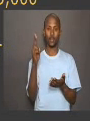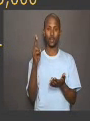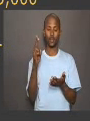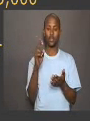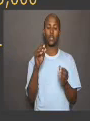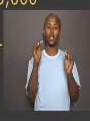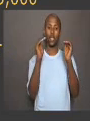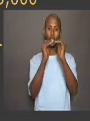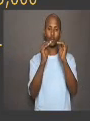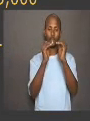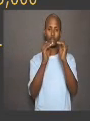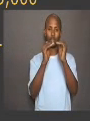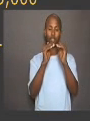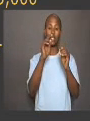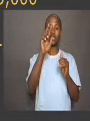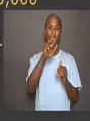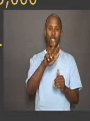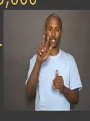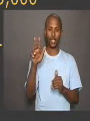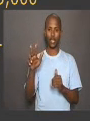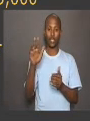16,200 equals